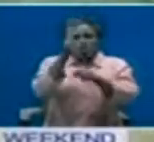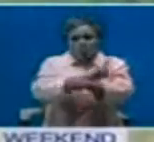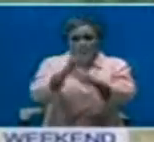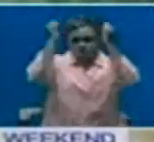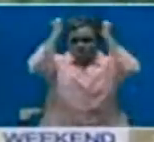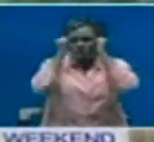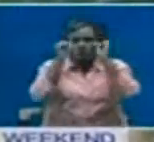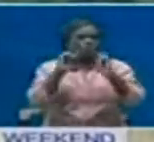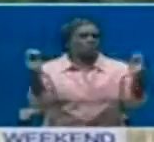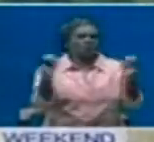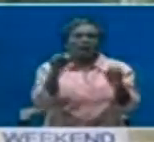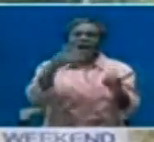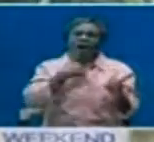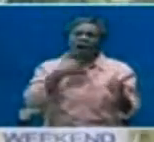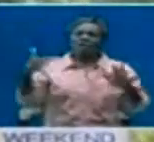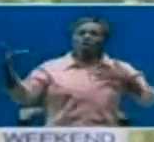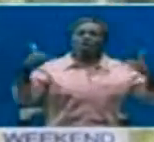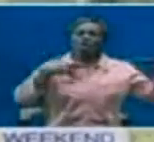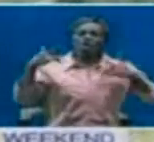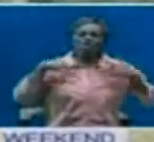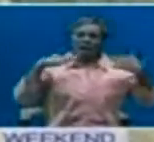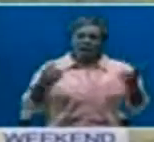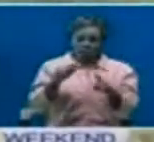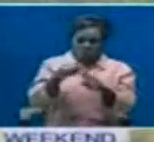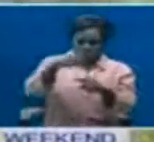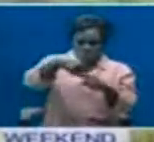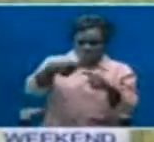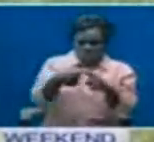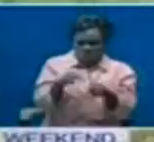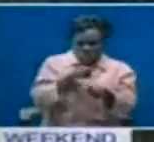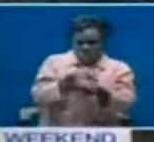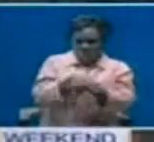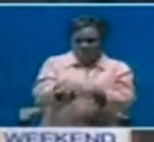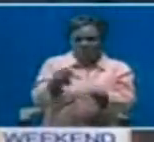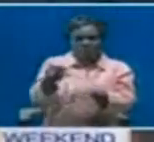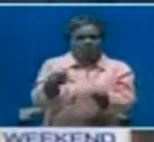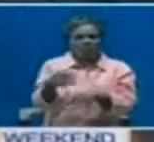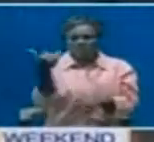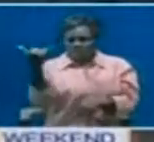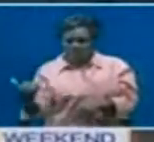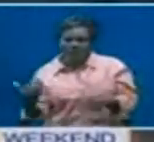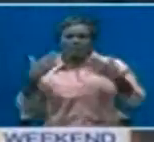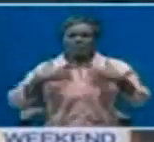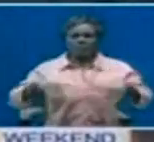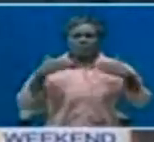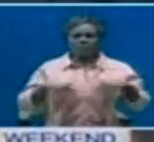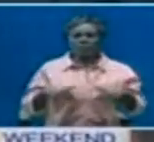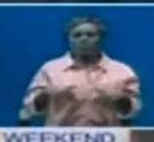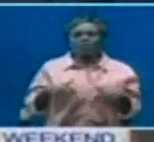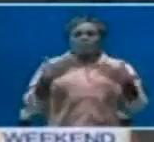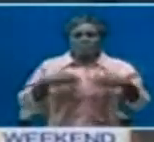of this, there is a growing concern about the number of gonorrhea infections in Samburu County. To the young people, those